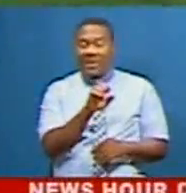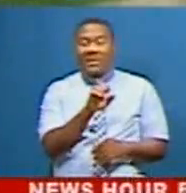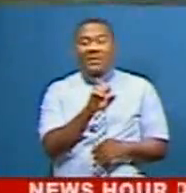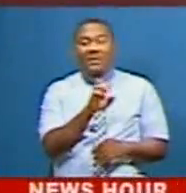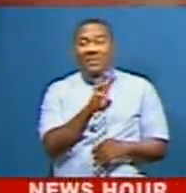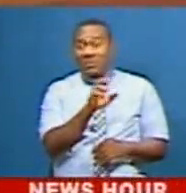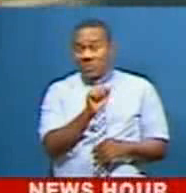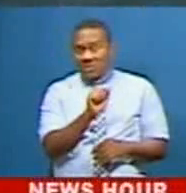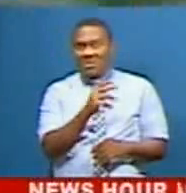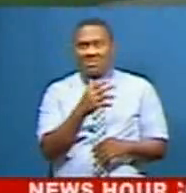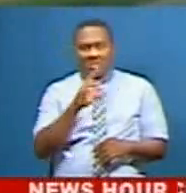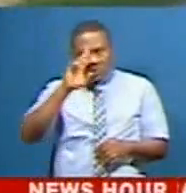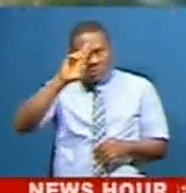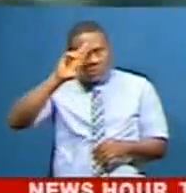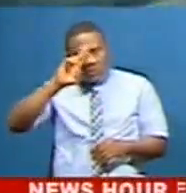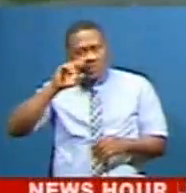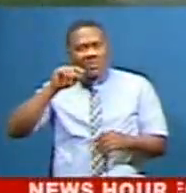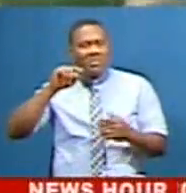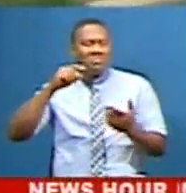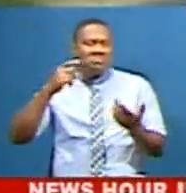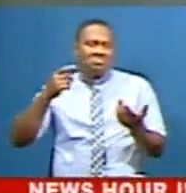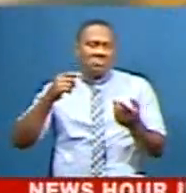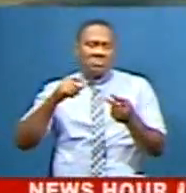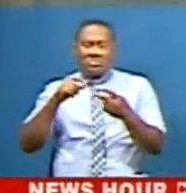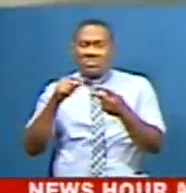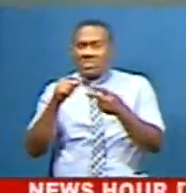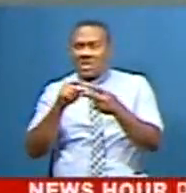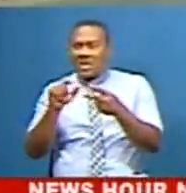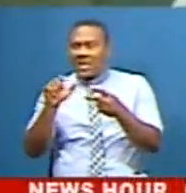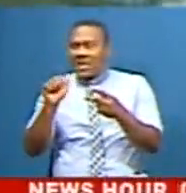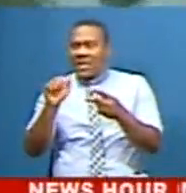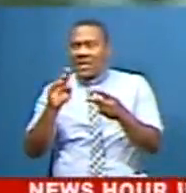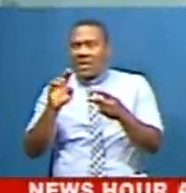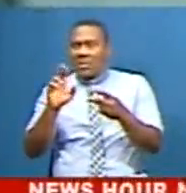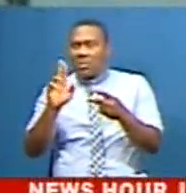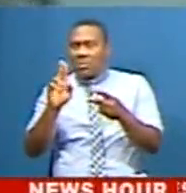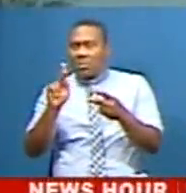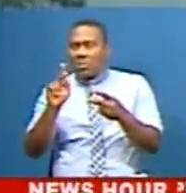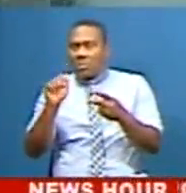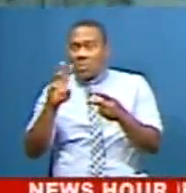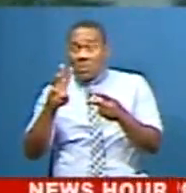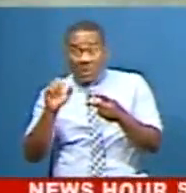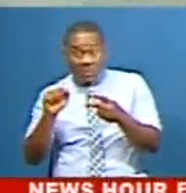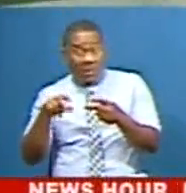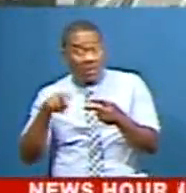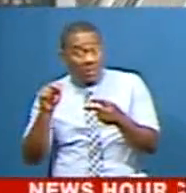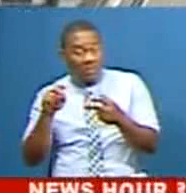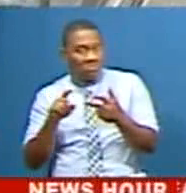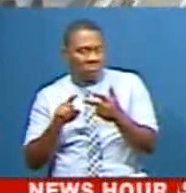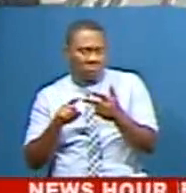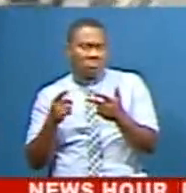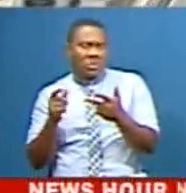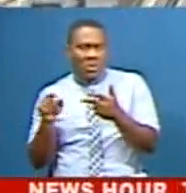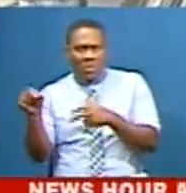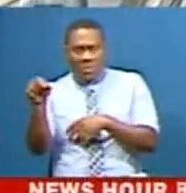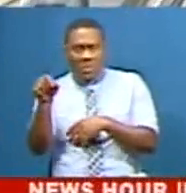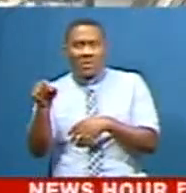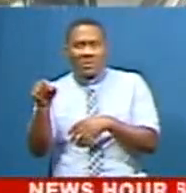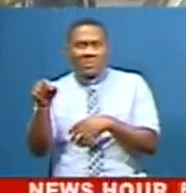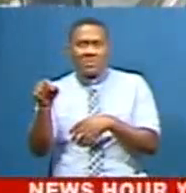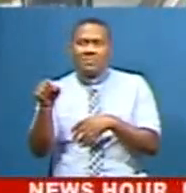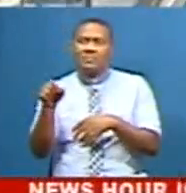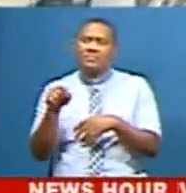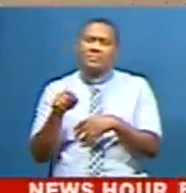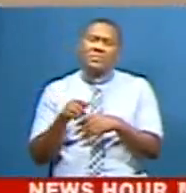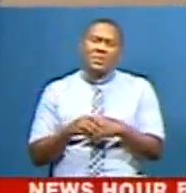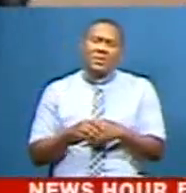namely Nsawamadwejui, Suhum and Ebuakwa North municipalities, and the Ayinsuano districts. Mr. Amoako Atta